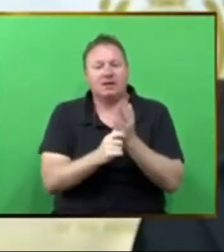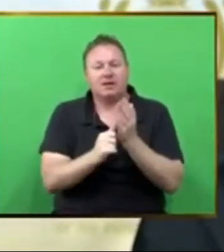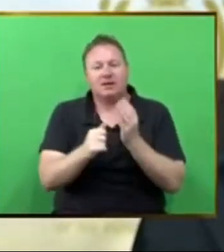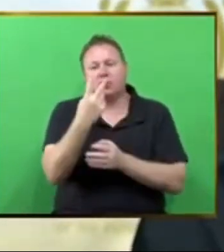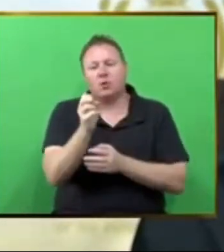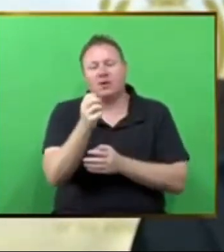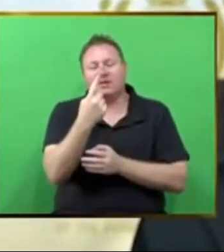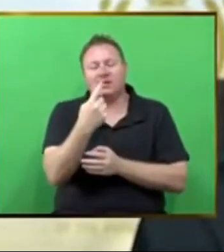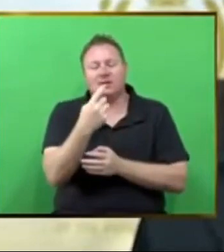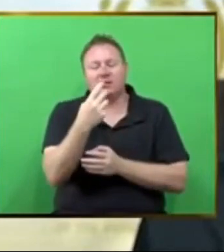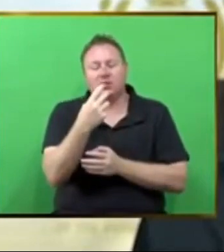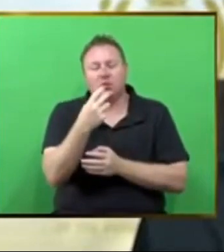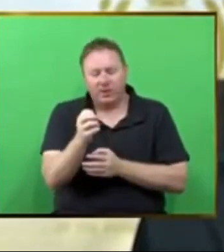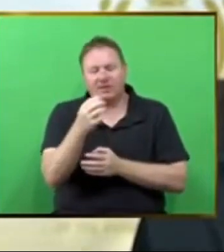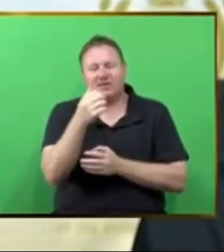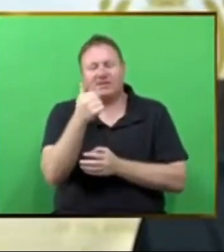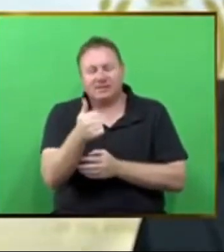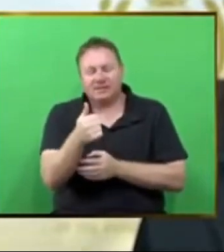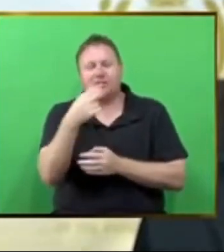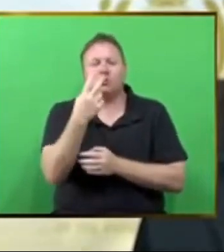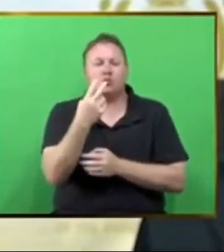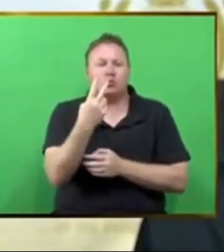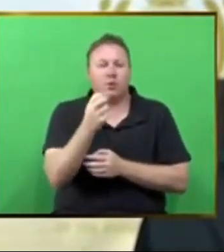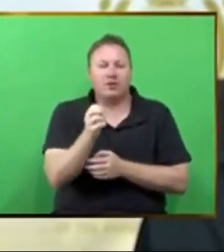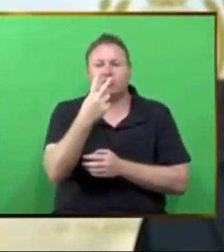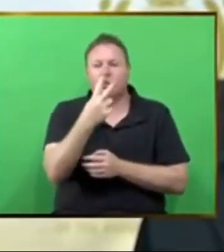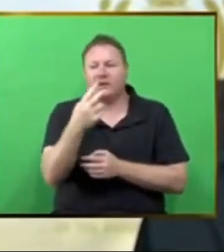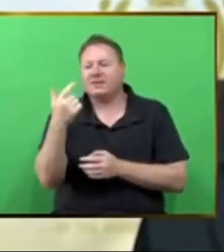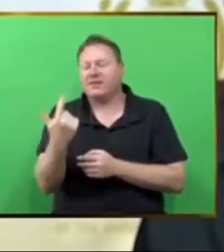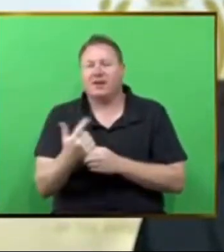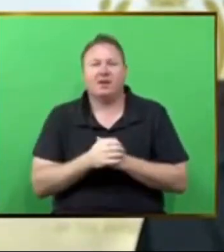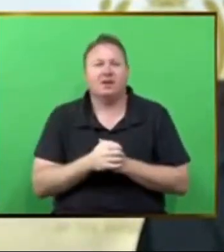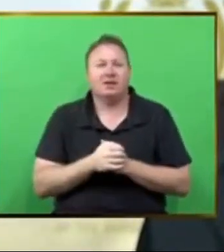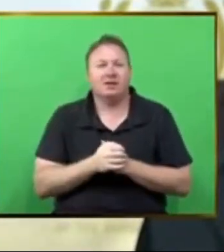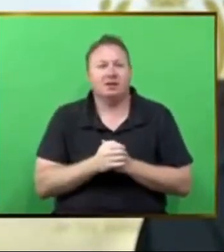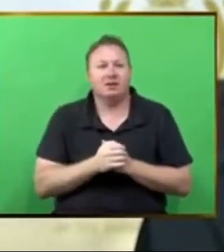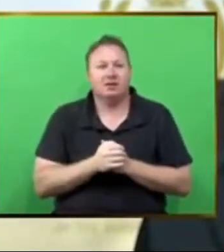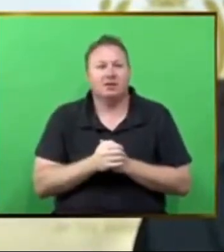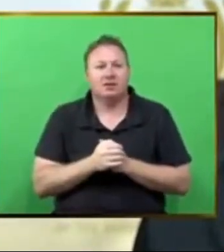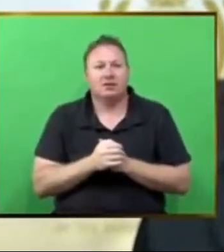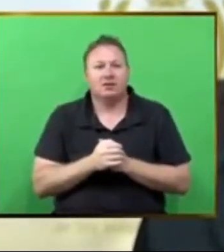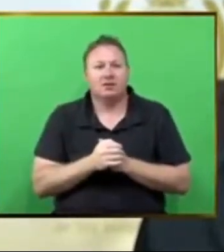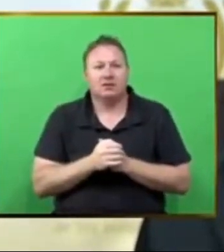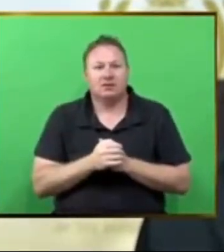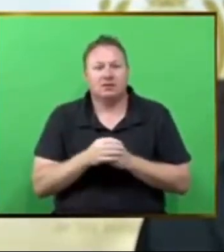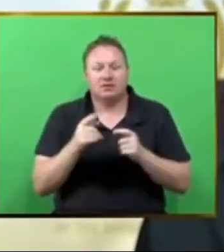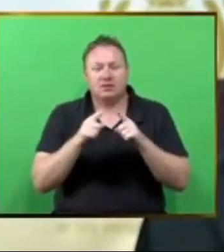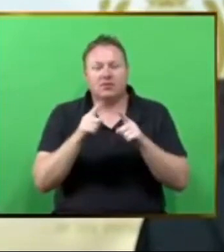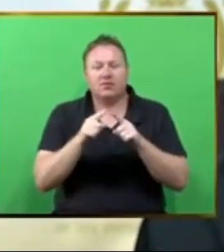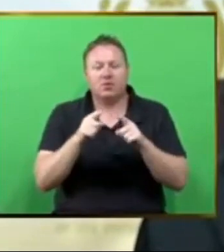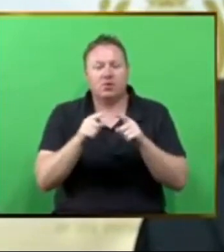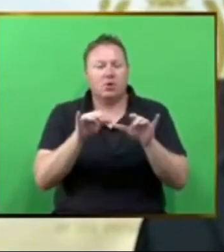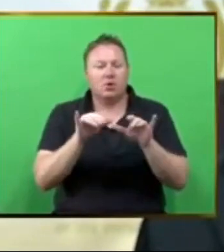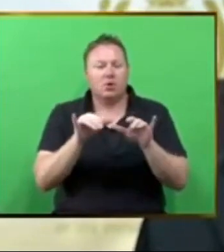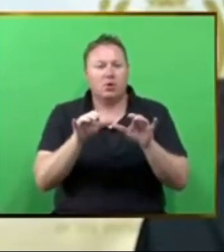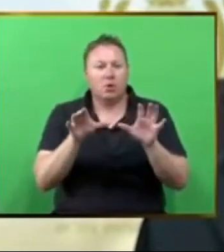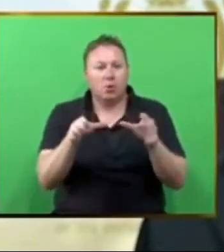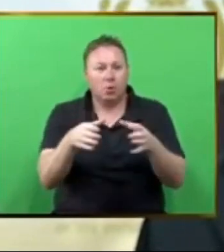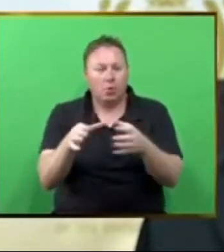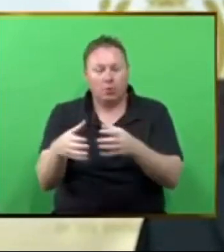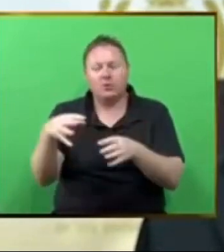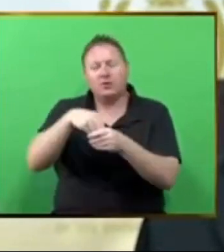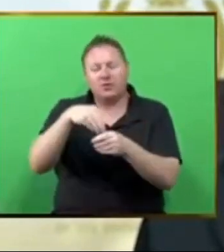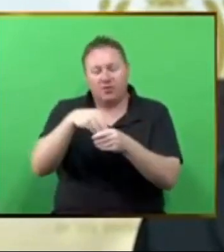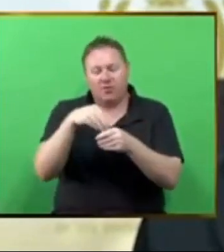26-27. I encourage interested parties to provide comments on the draft